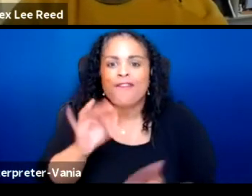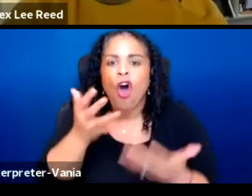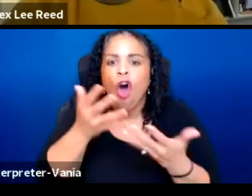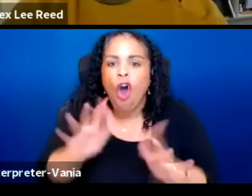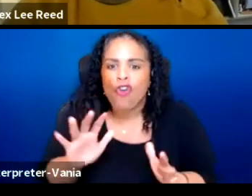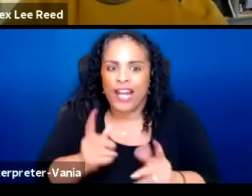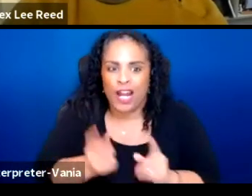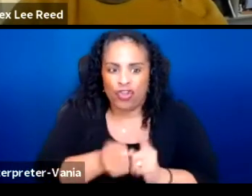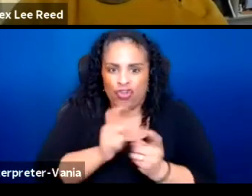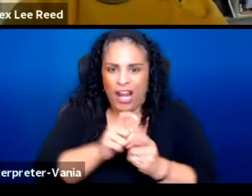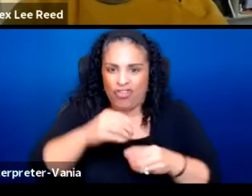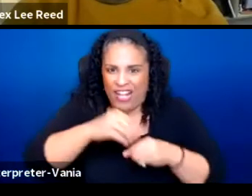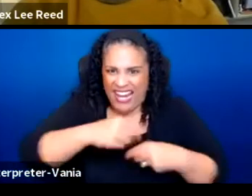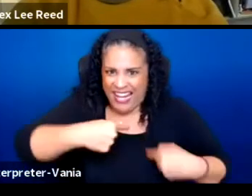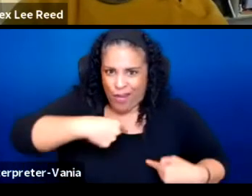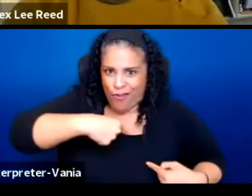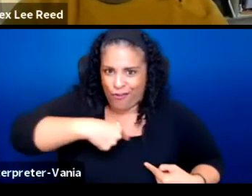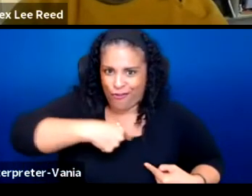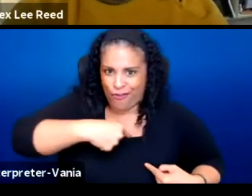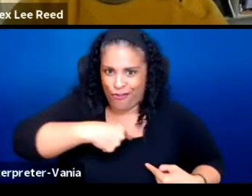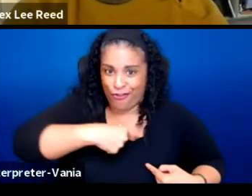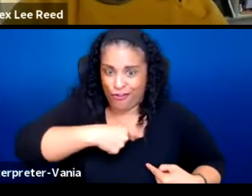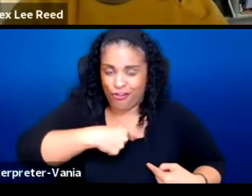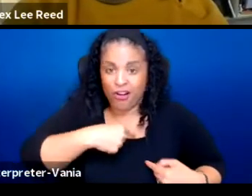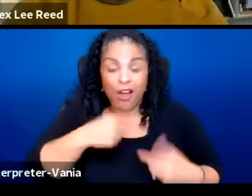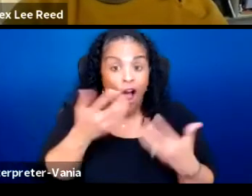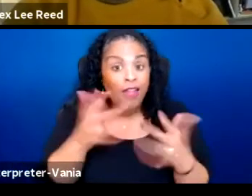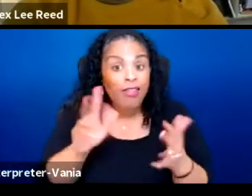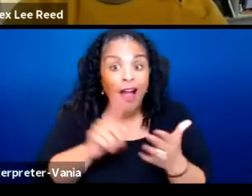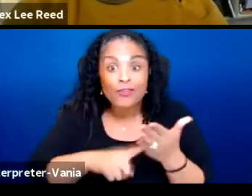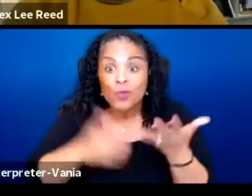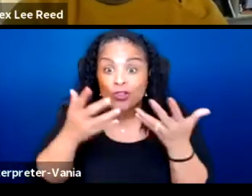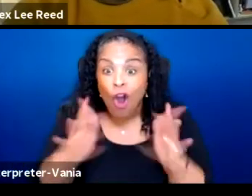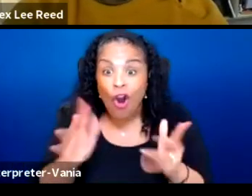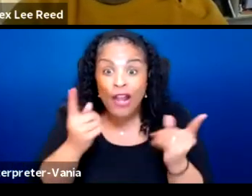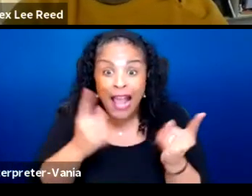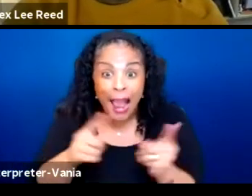here. And that a lot of what's really happening is